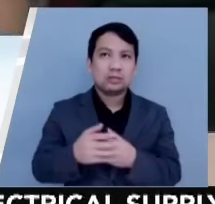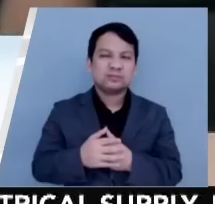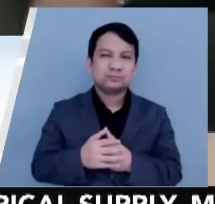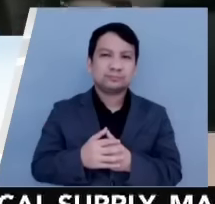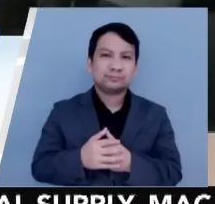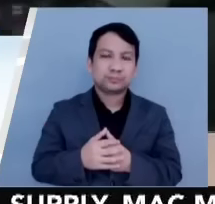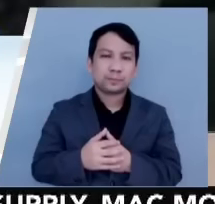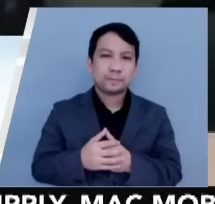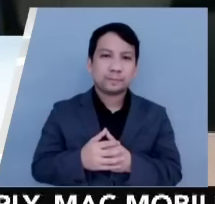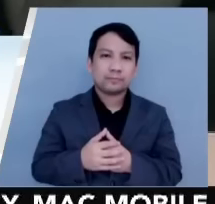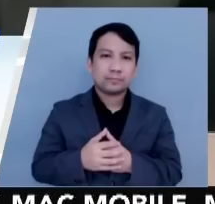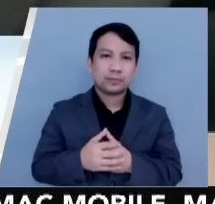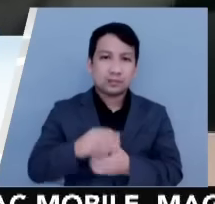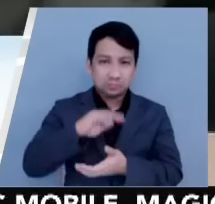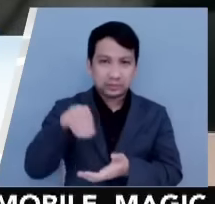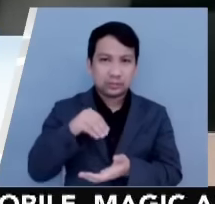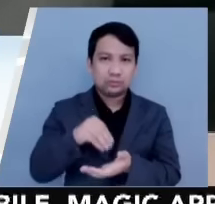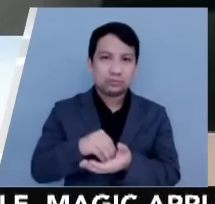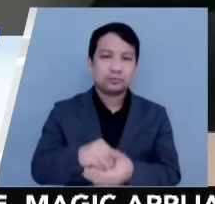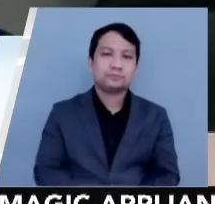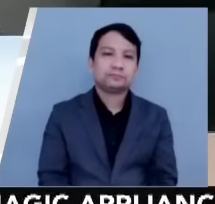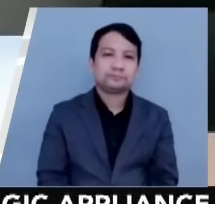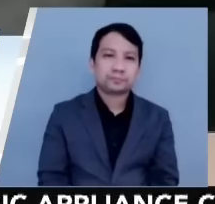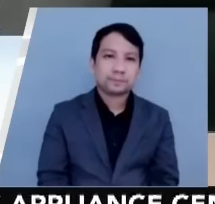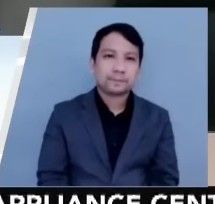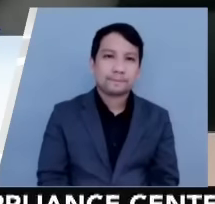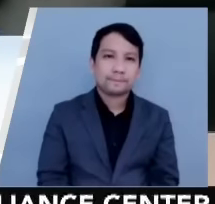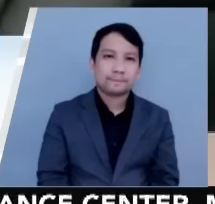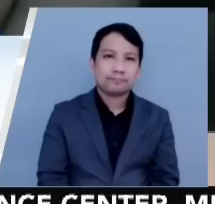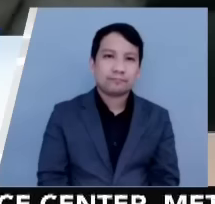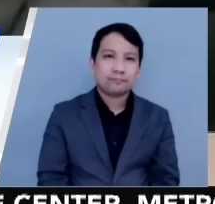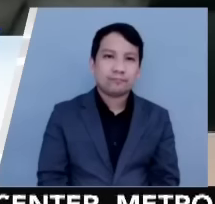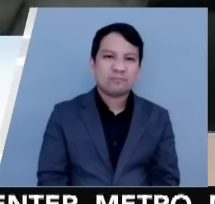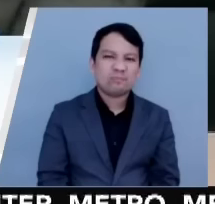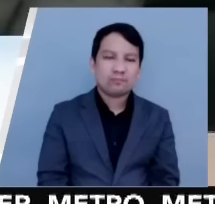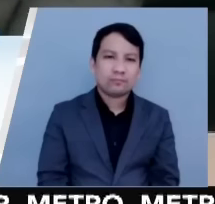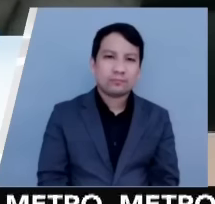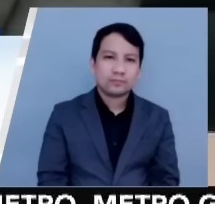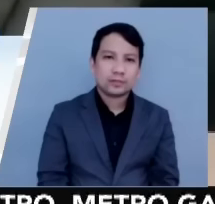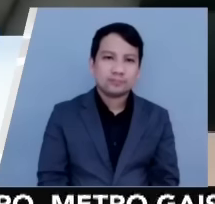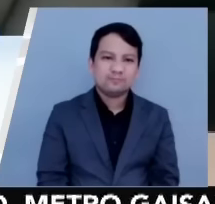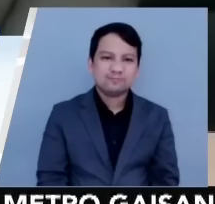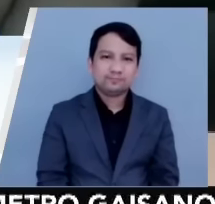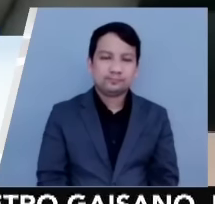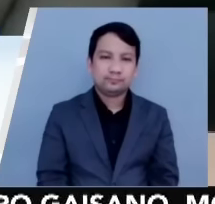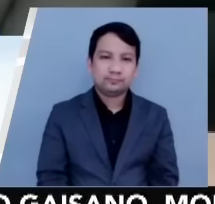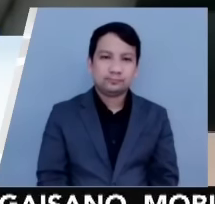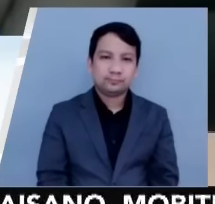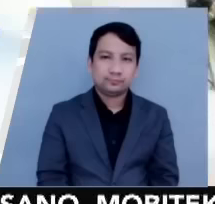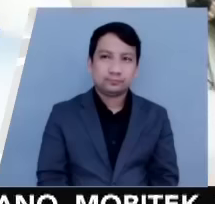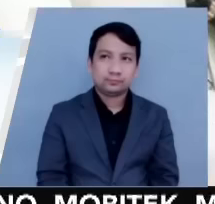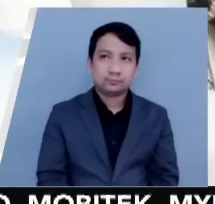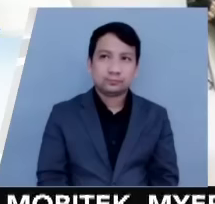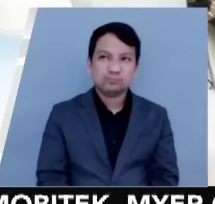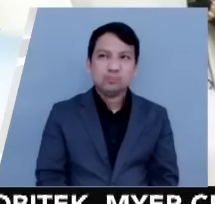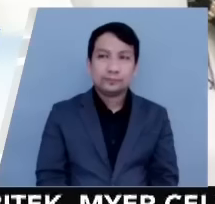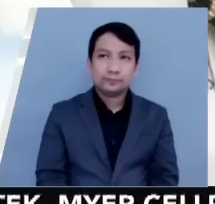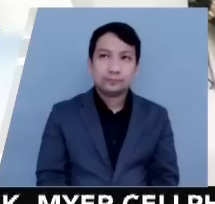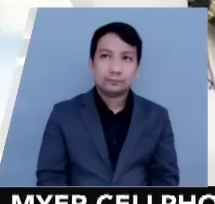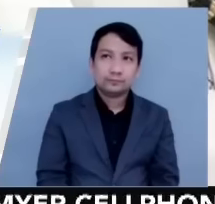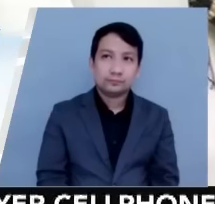Mandaluyong. Mandaluyong. It's a detention facility, Women's Correctional.